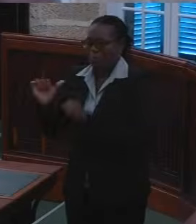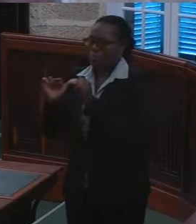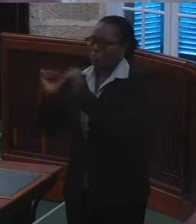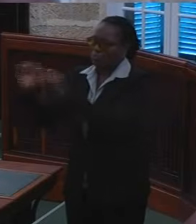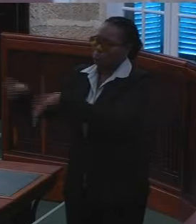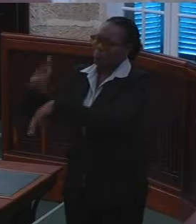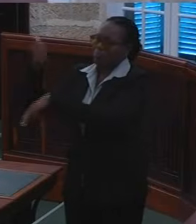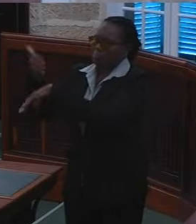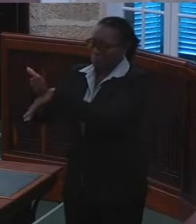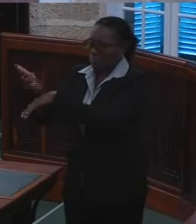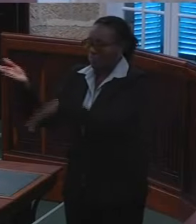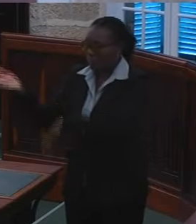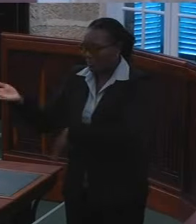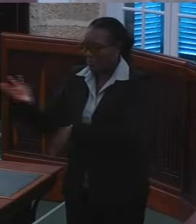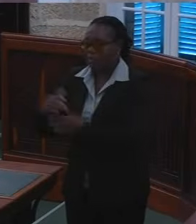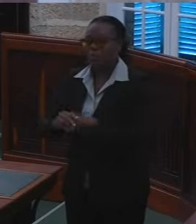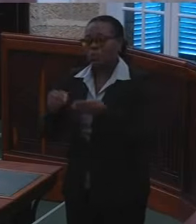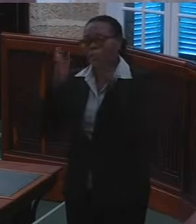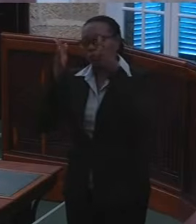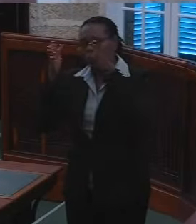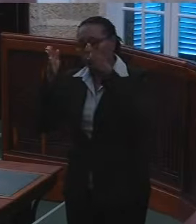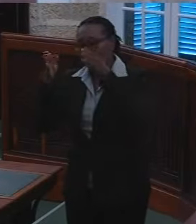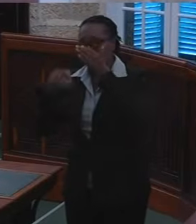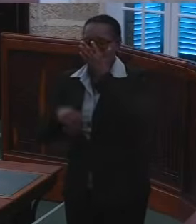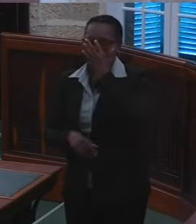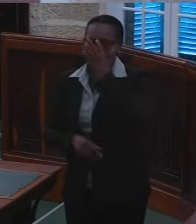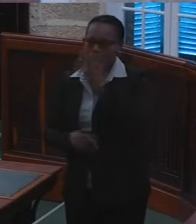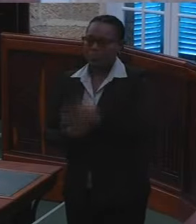forward to seeing that center open there.